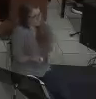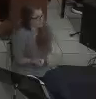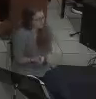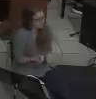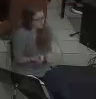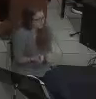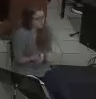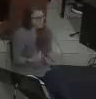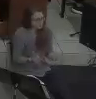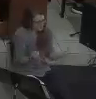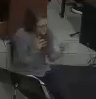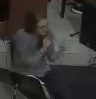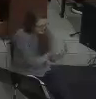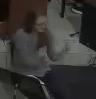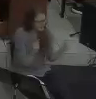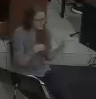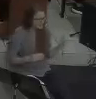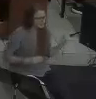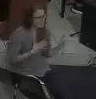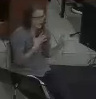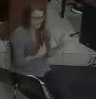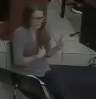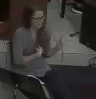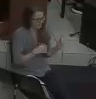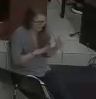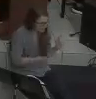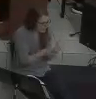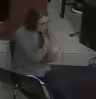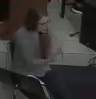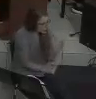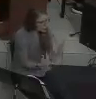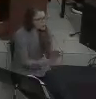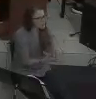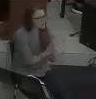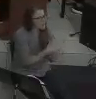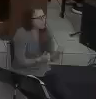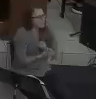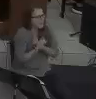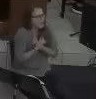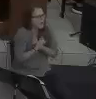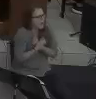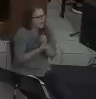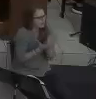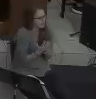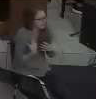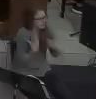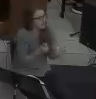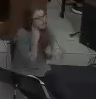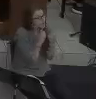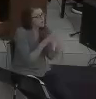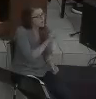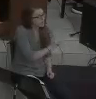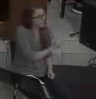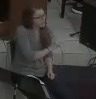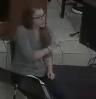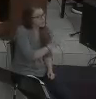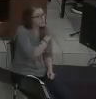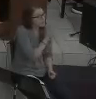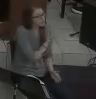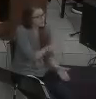inspired by many who have turned their losses into love through great courage. I think of Mothers Against Drunk Driving who turned the